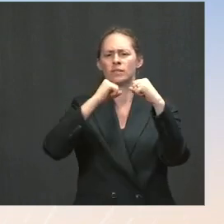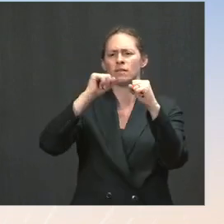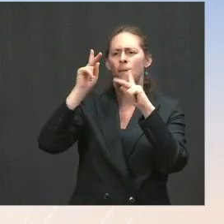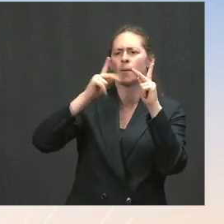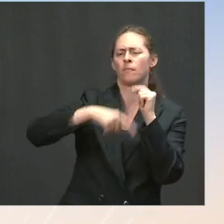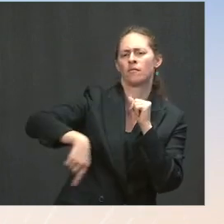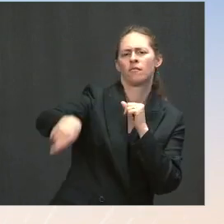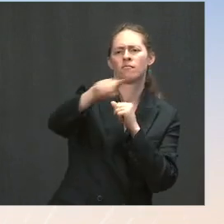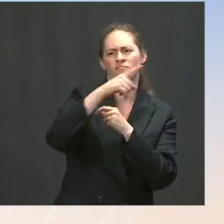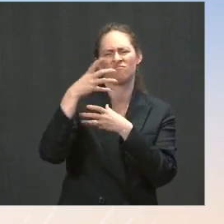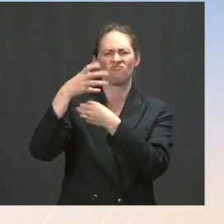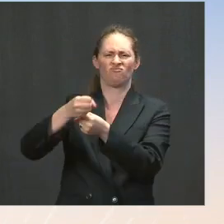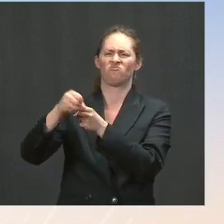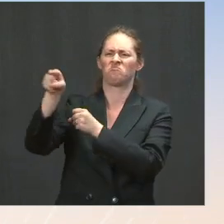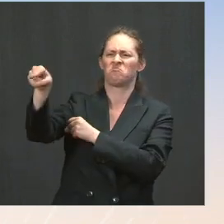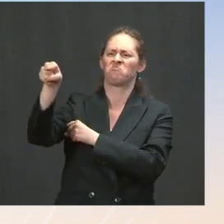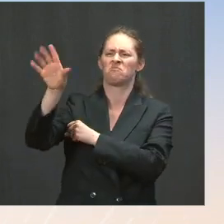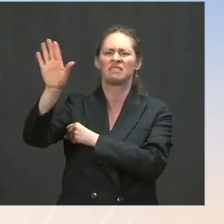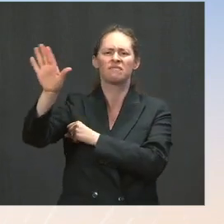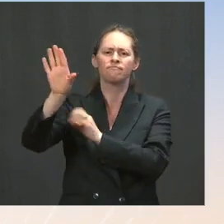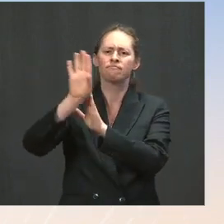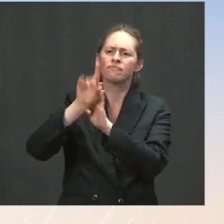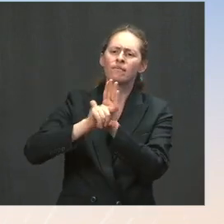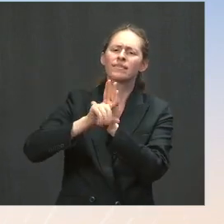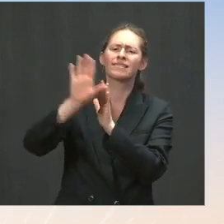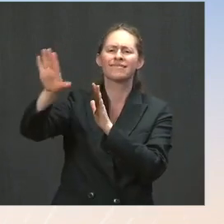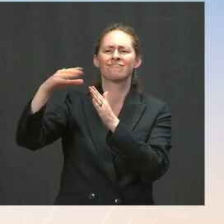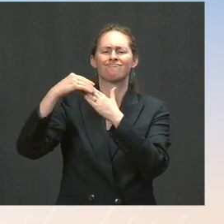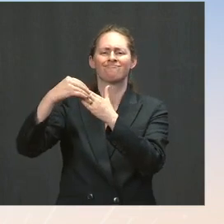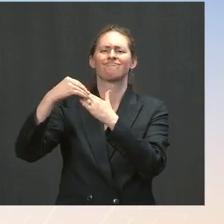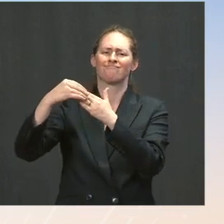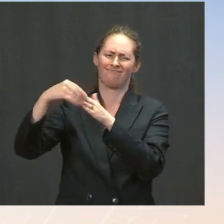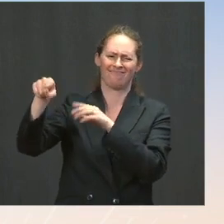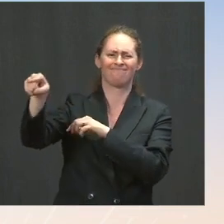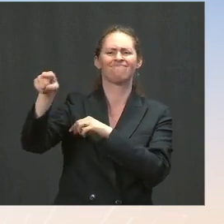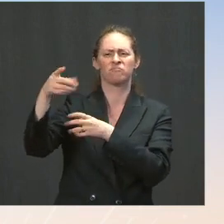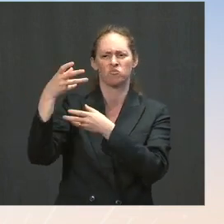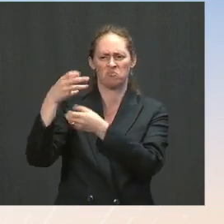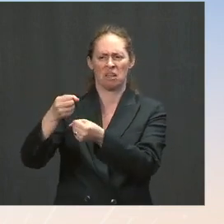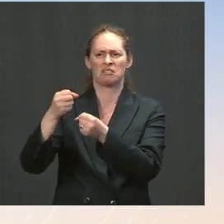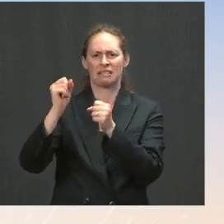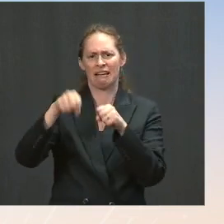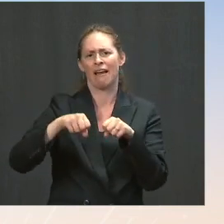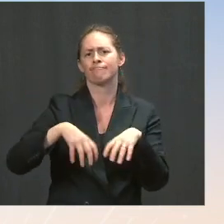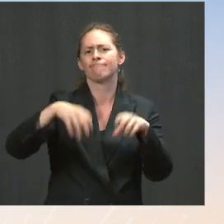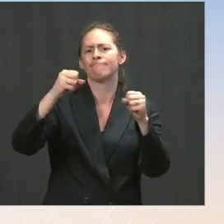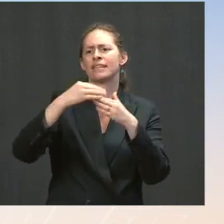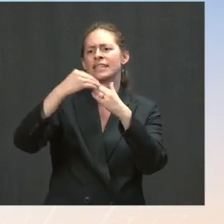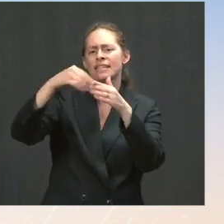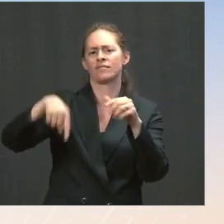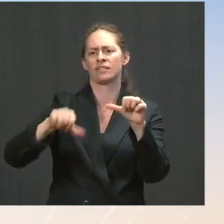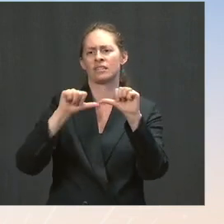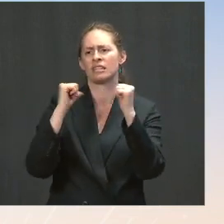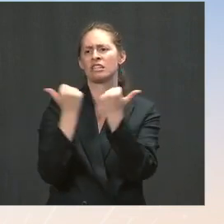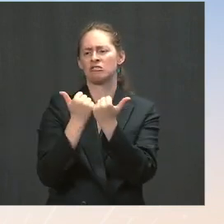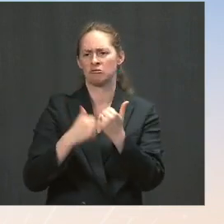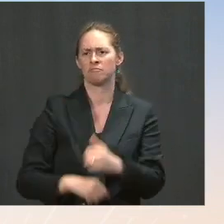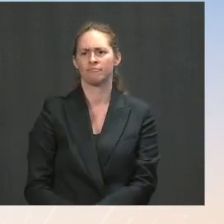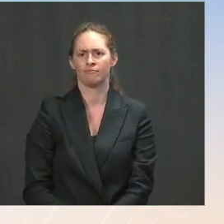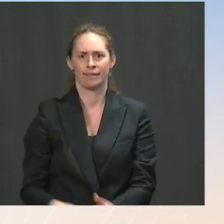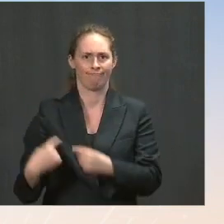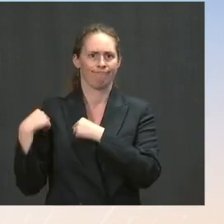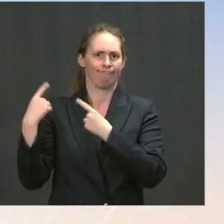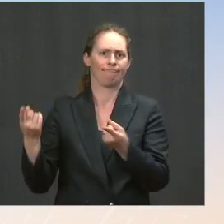his qualifications and his ability to lead the agency at a time where it hasn't been led for many years. In terms of our specific